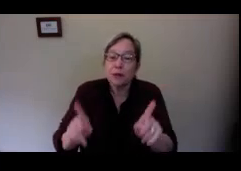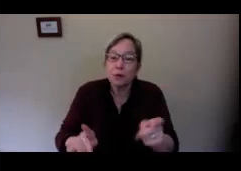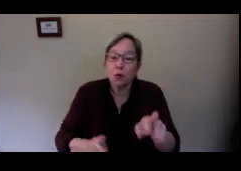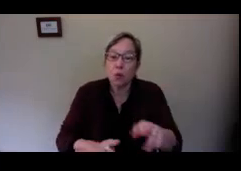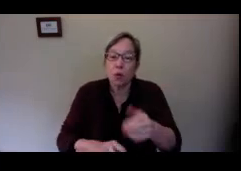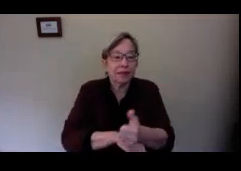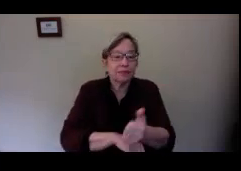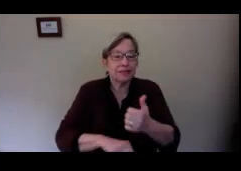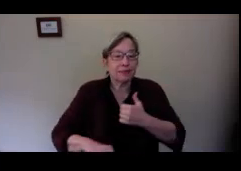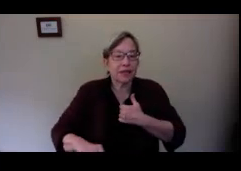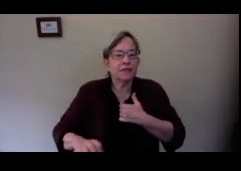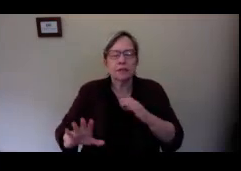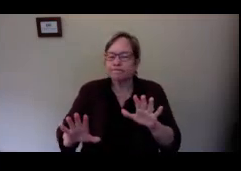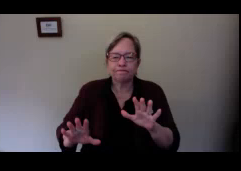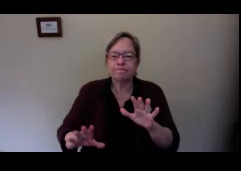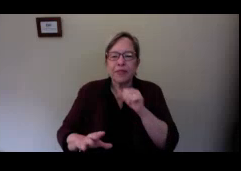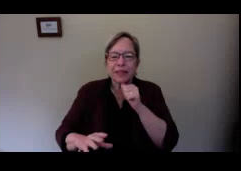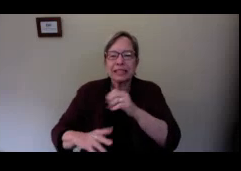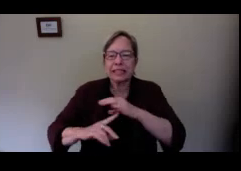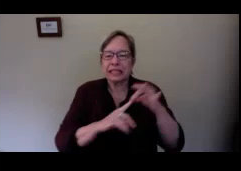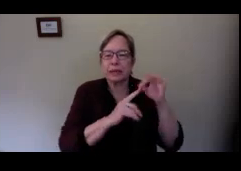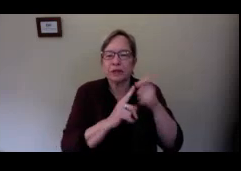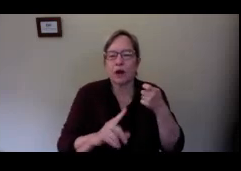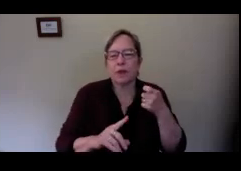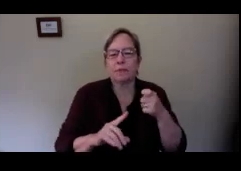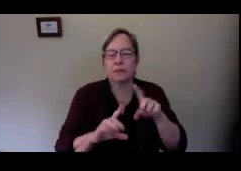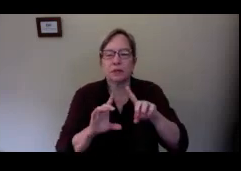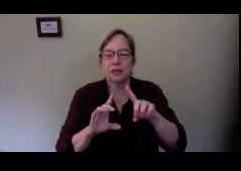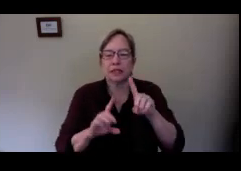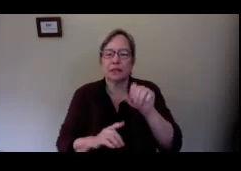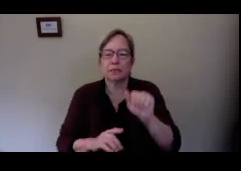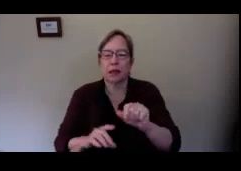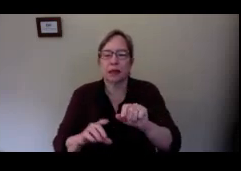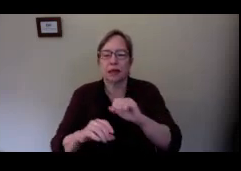from the disability-related protection. Next slide, please, Amanda.